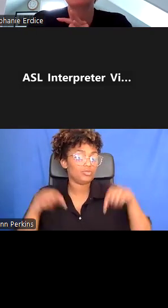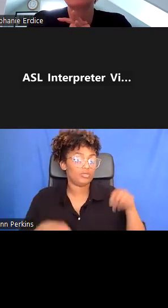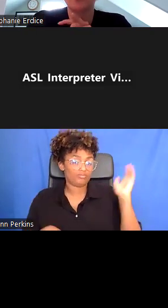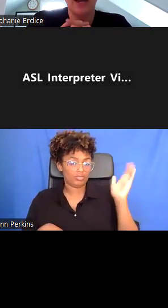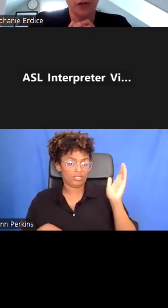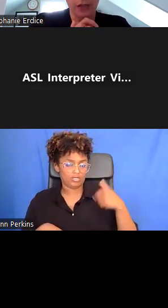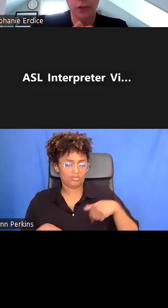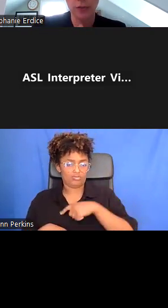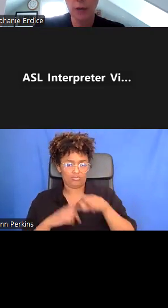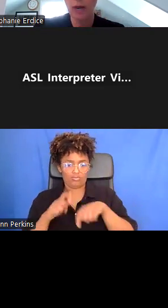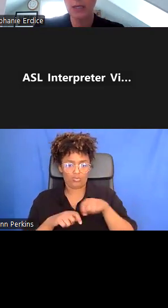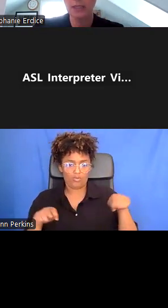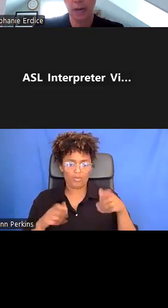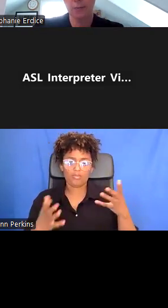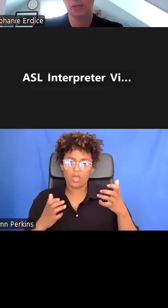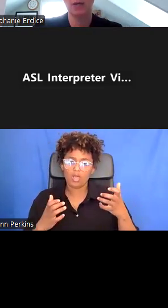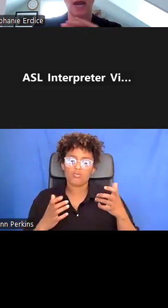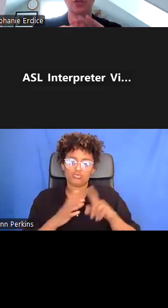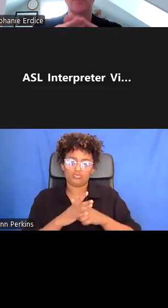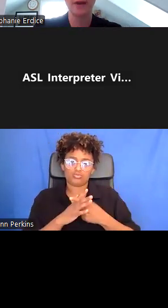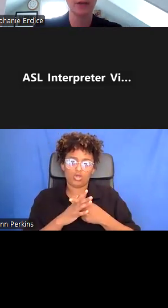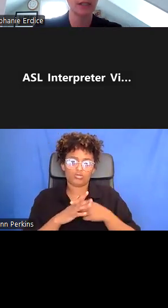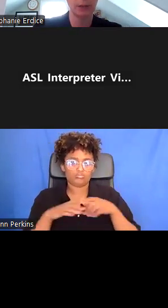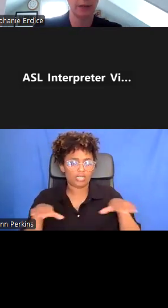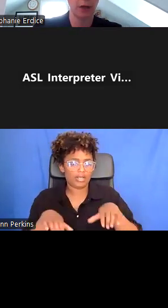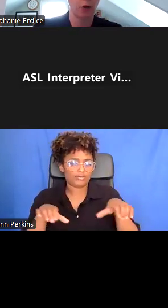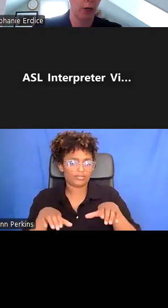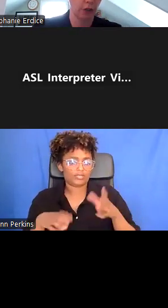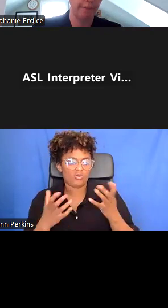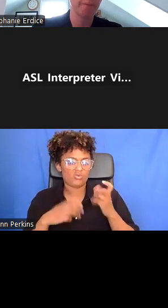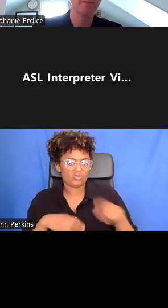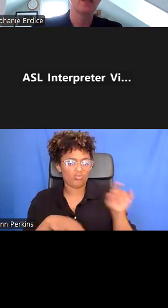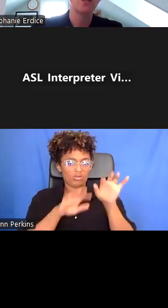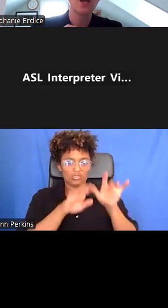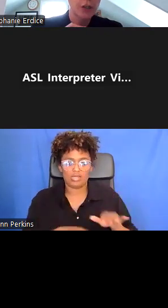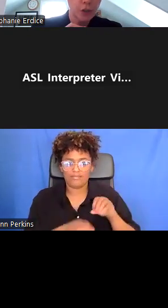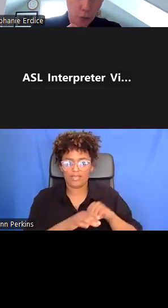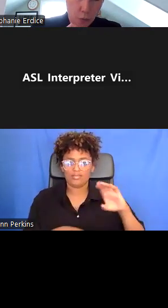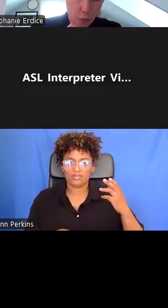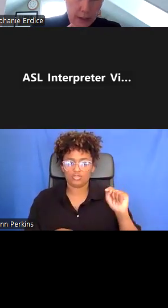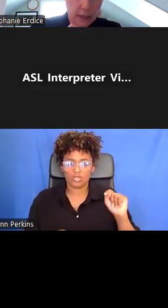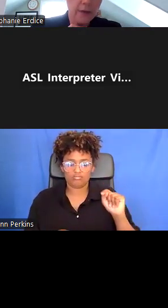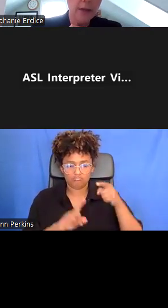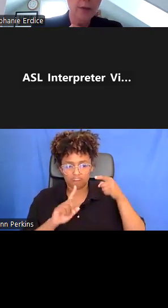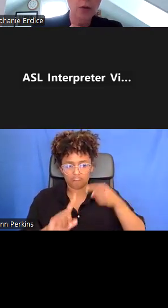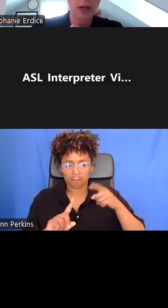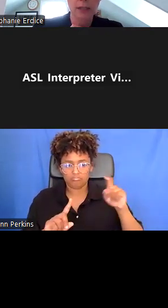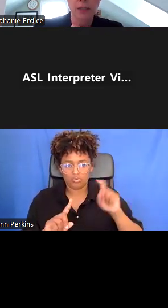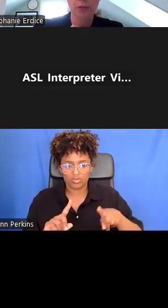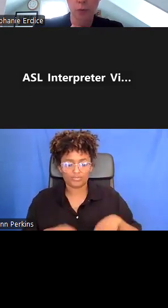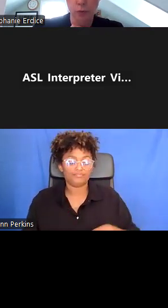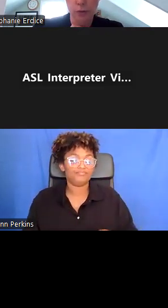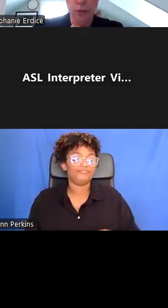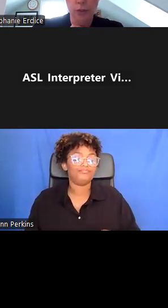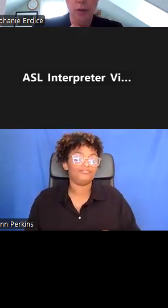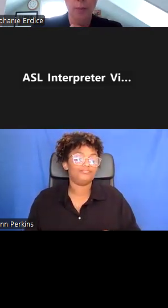to do a little exercise. So get ready to type because I'm going to ask you a very specific question. So instead of giving you a